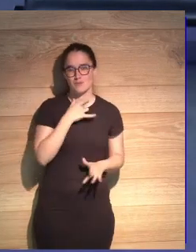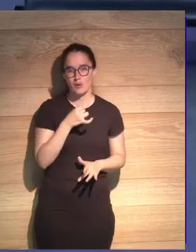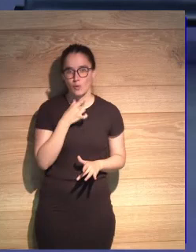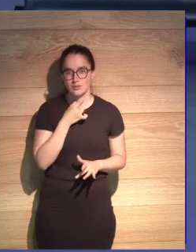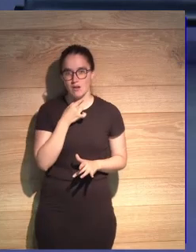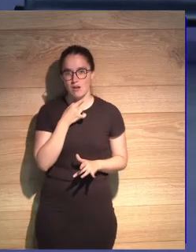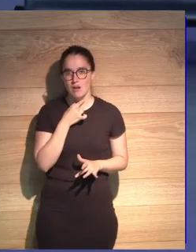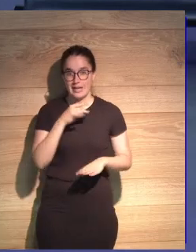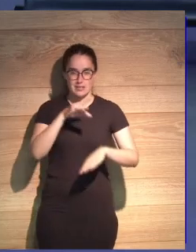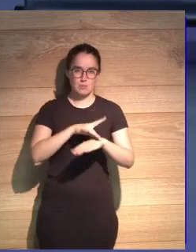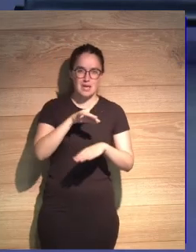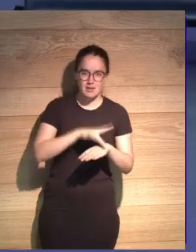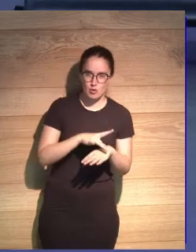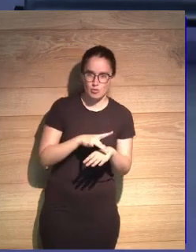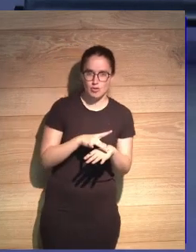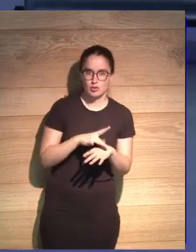find these